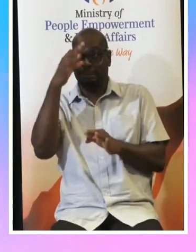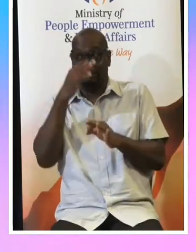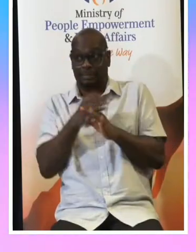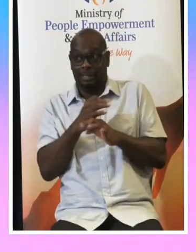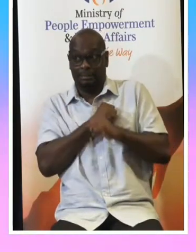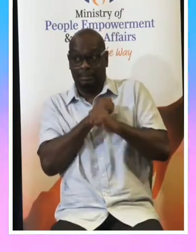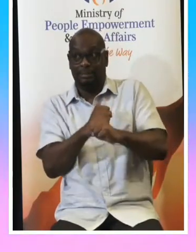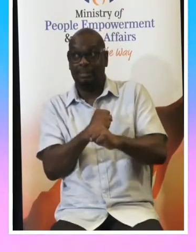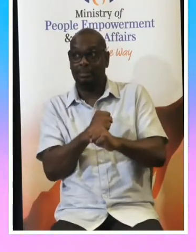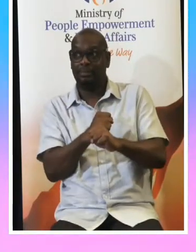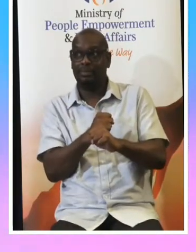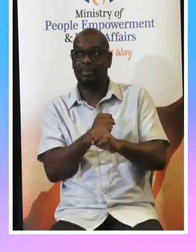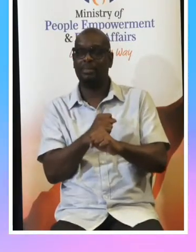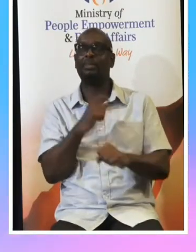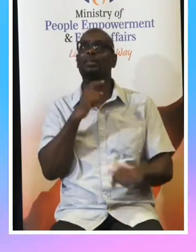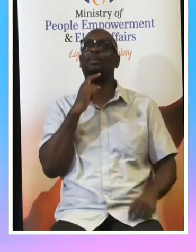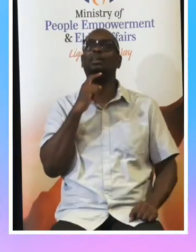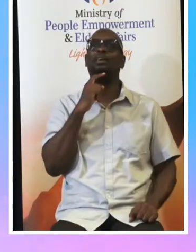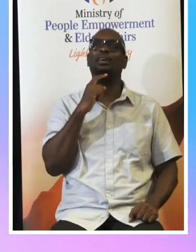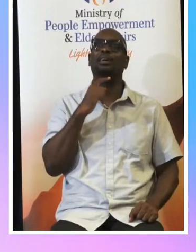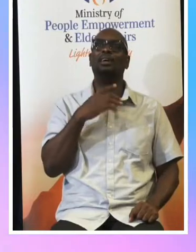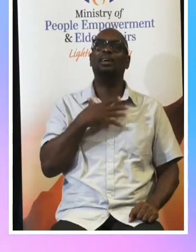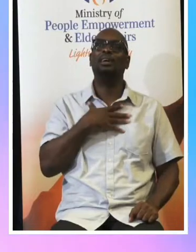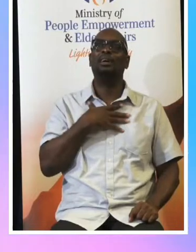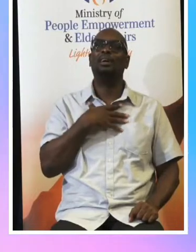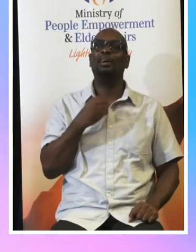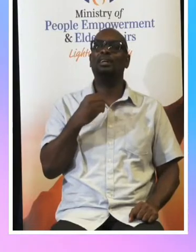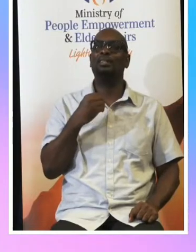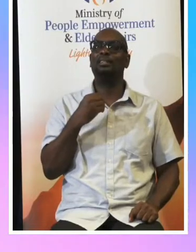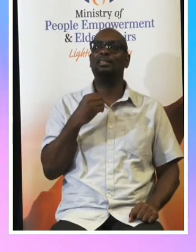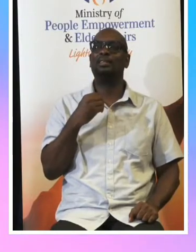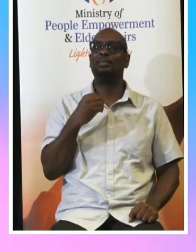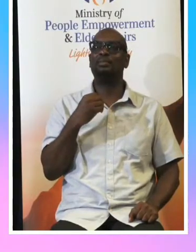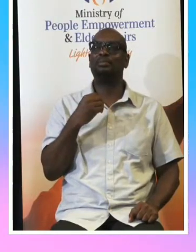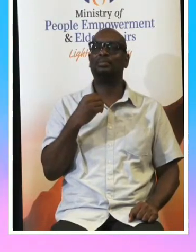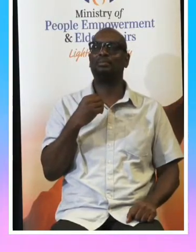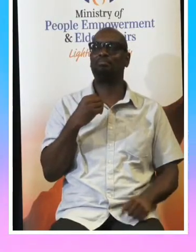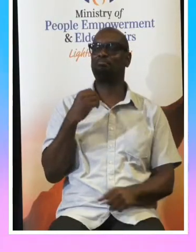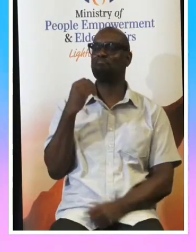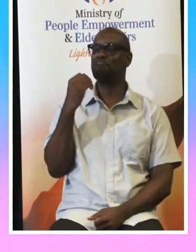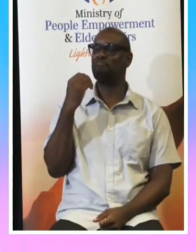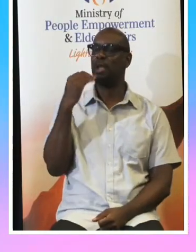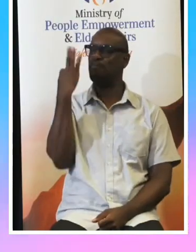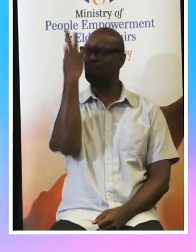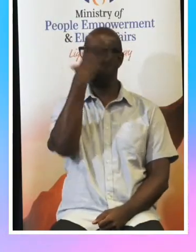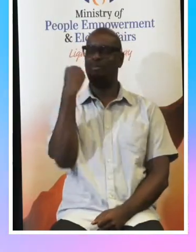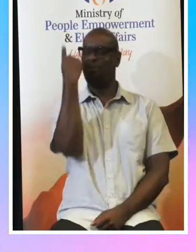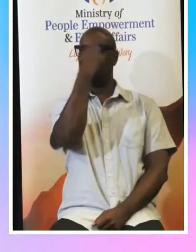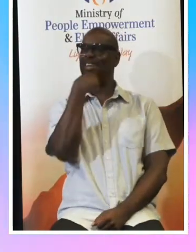An incredibly charming face and a body